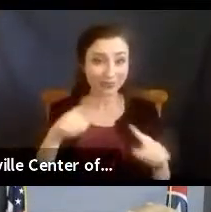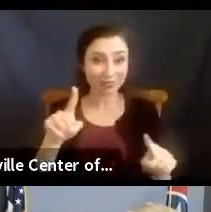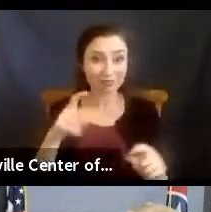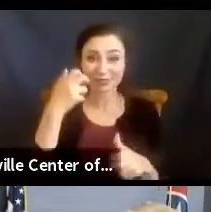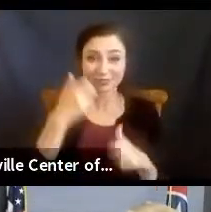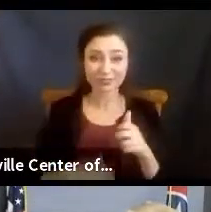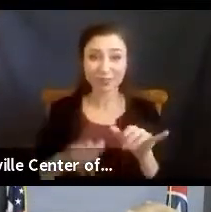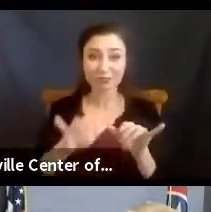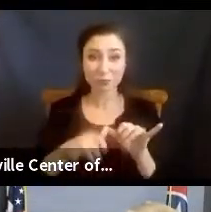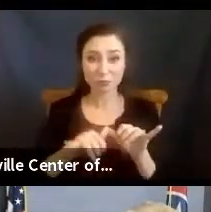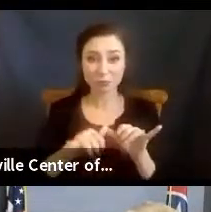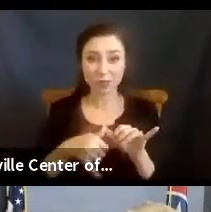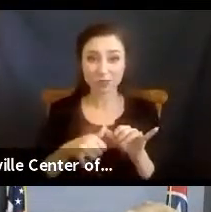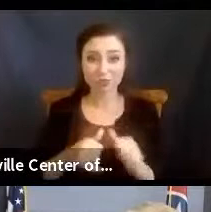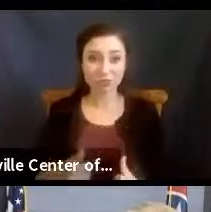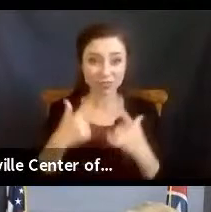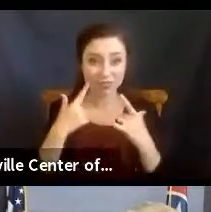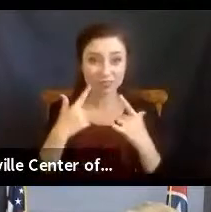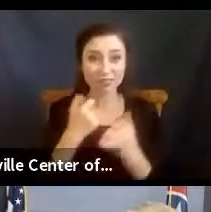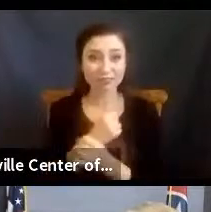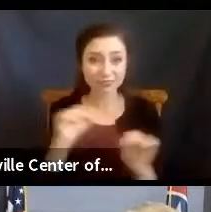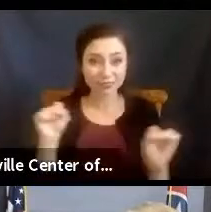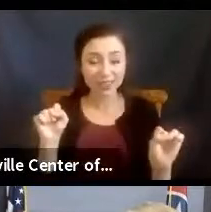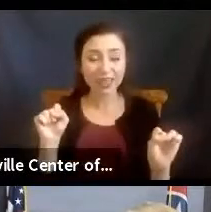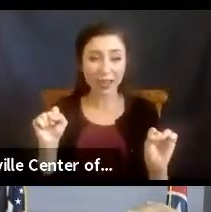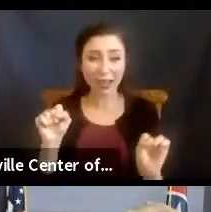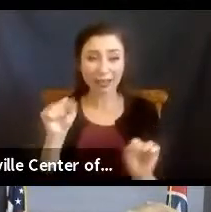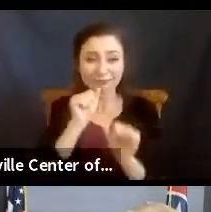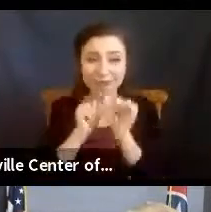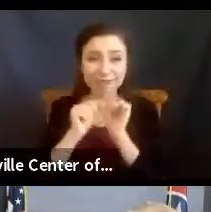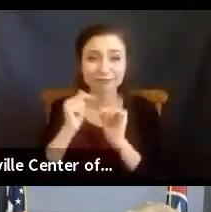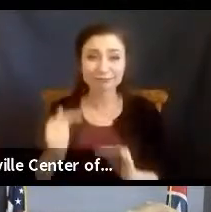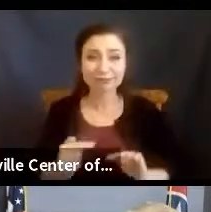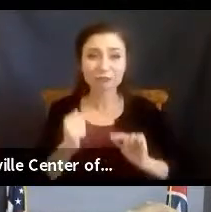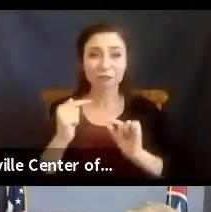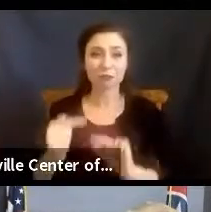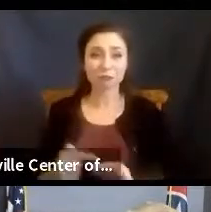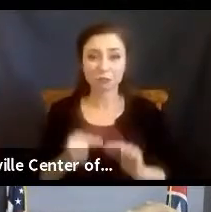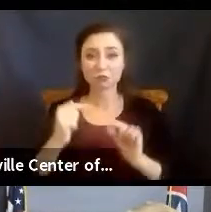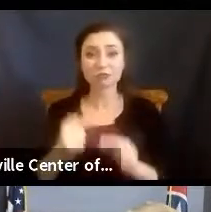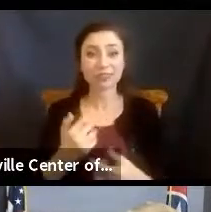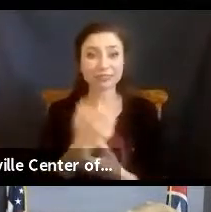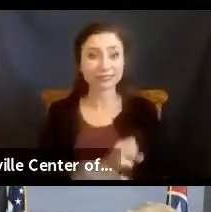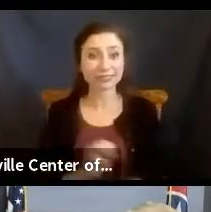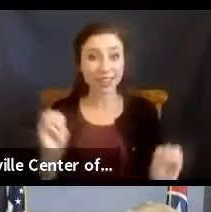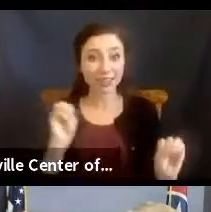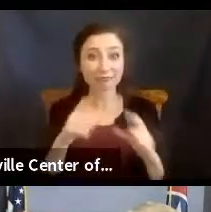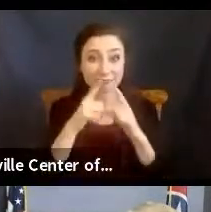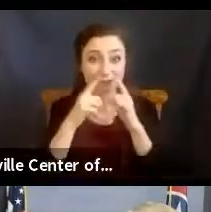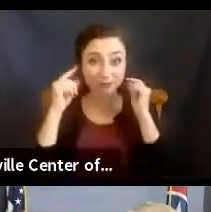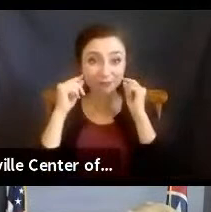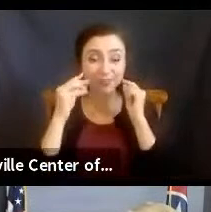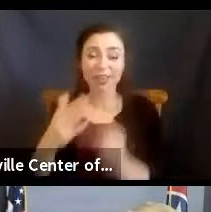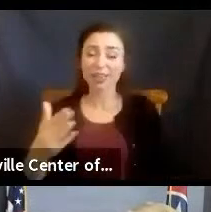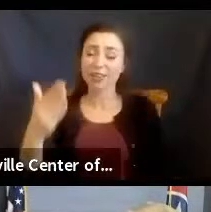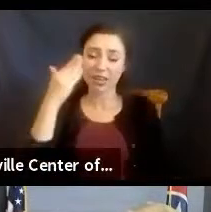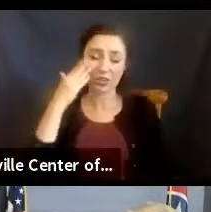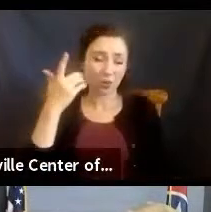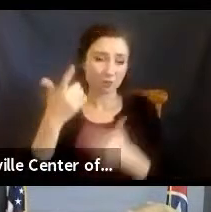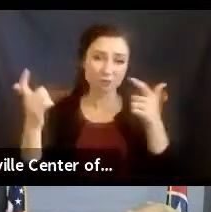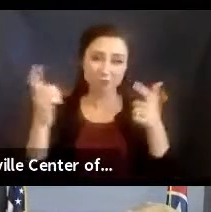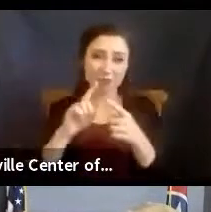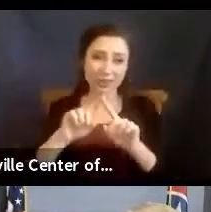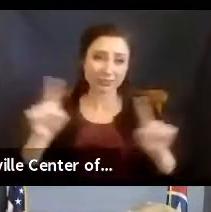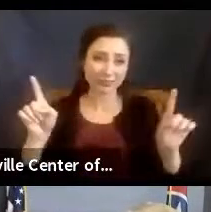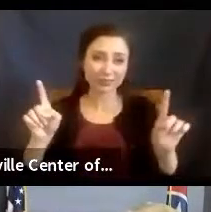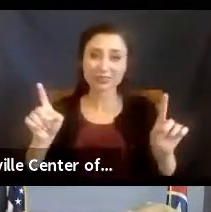measure lives saved and suffering spared. But the mask mandate, I am confident, has made a big difference in our community.